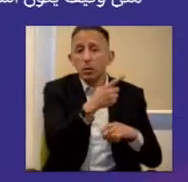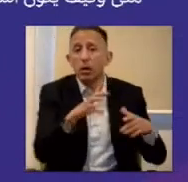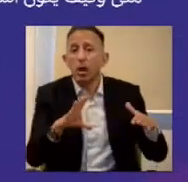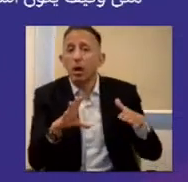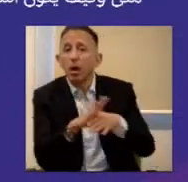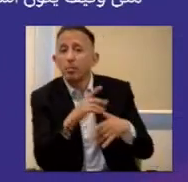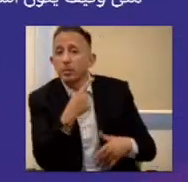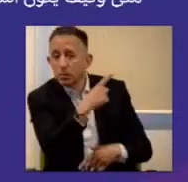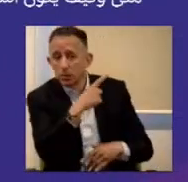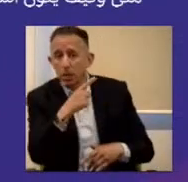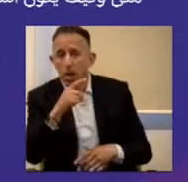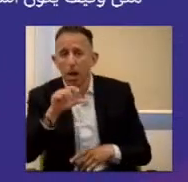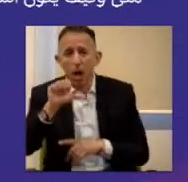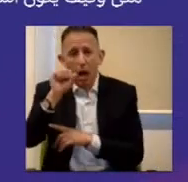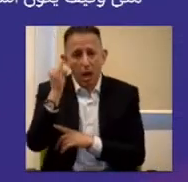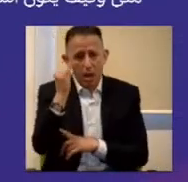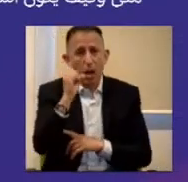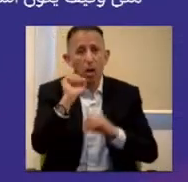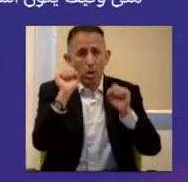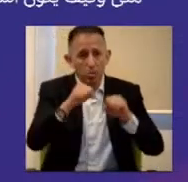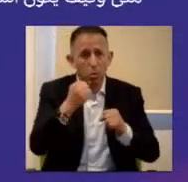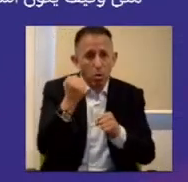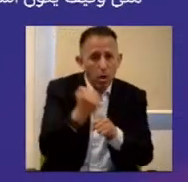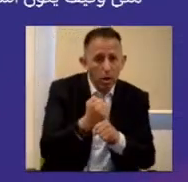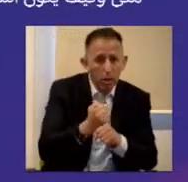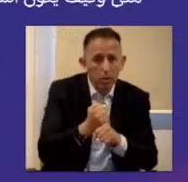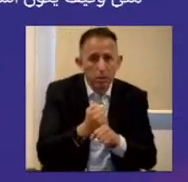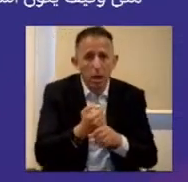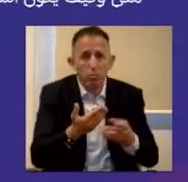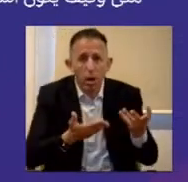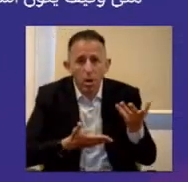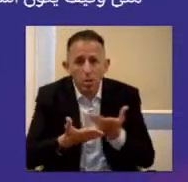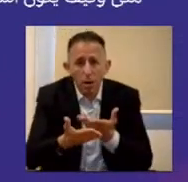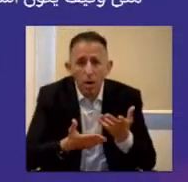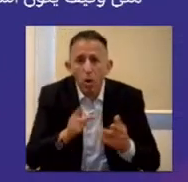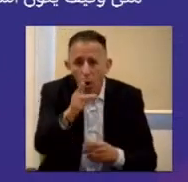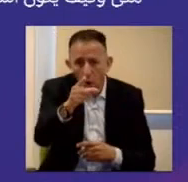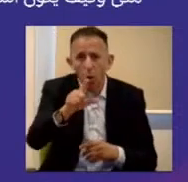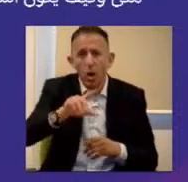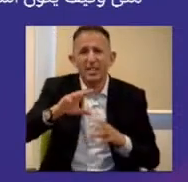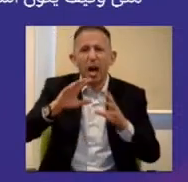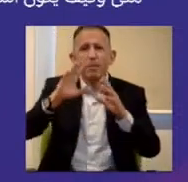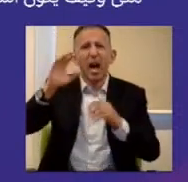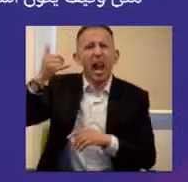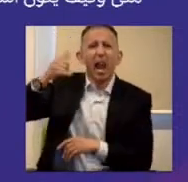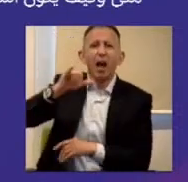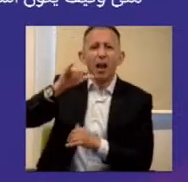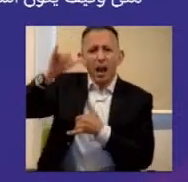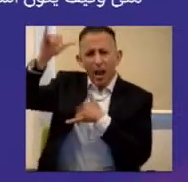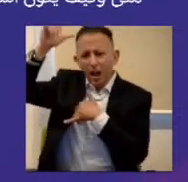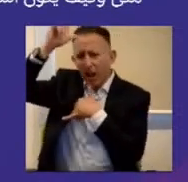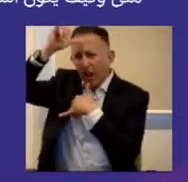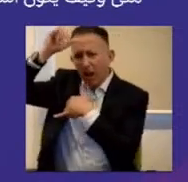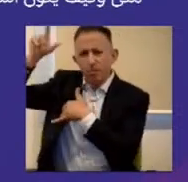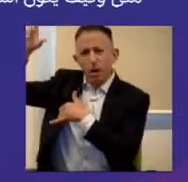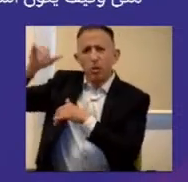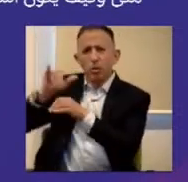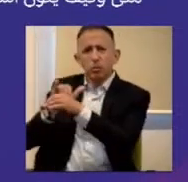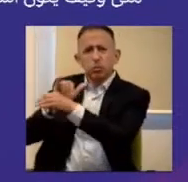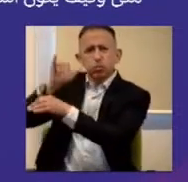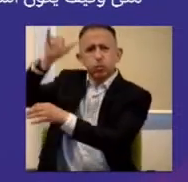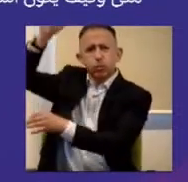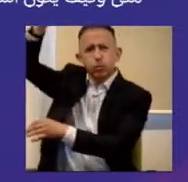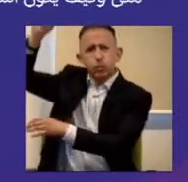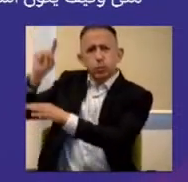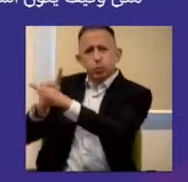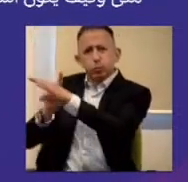intelligence reasoning about your actions and planning in order to be able to move, to navigate, to manipulate objects, to communicate and interact with others.